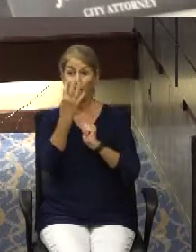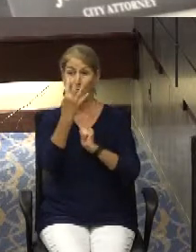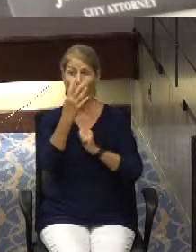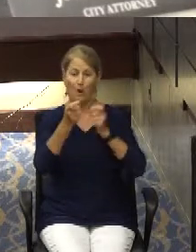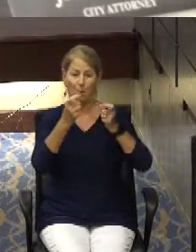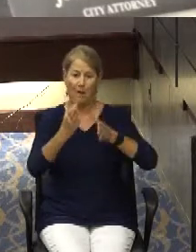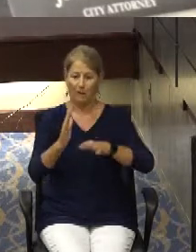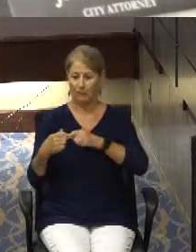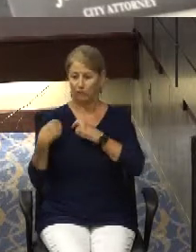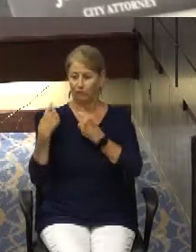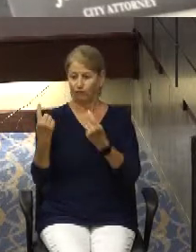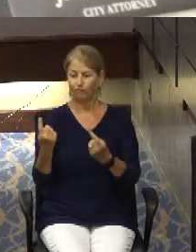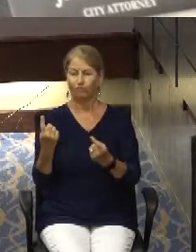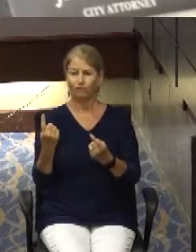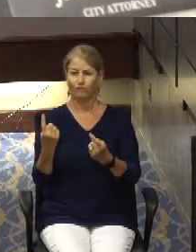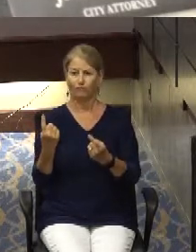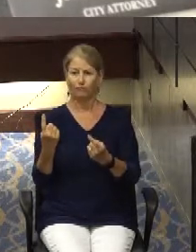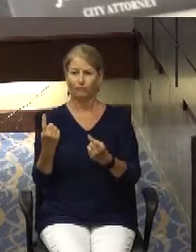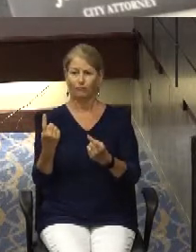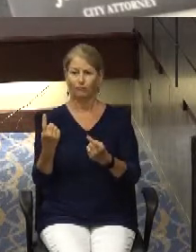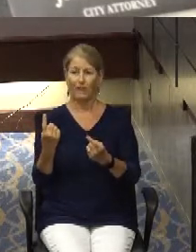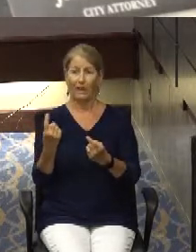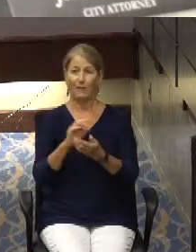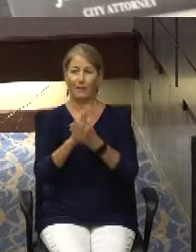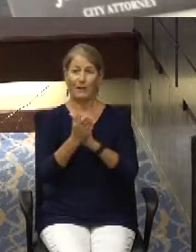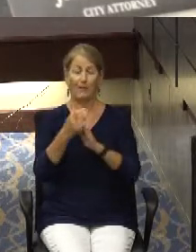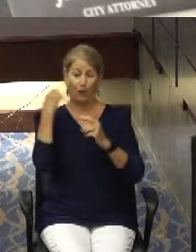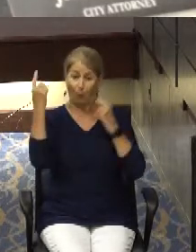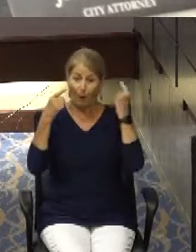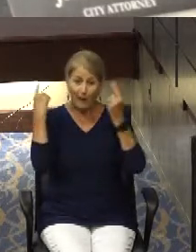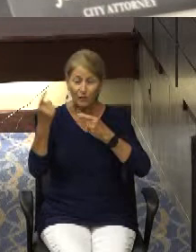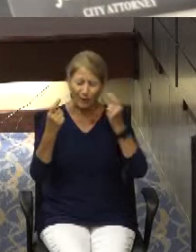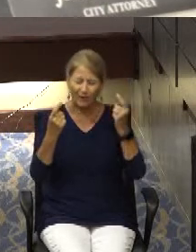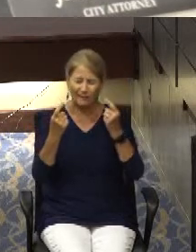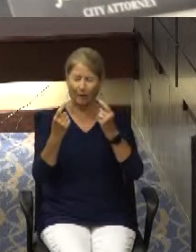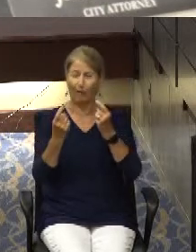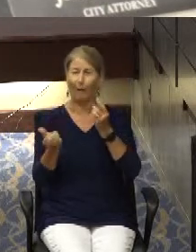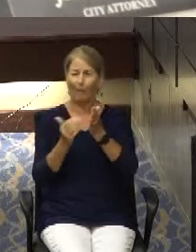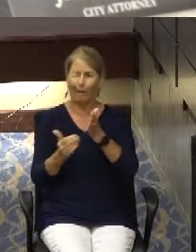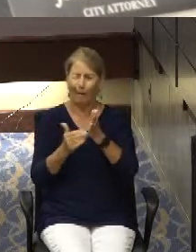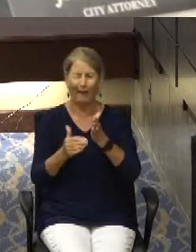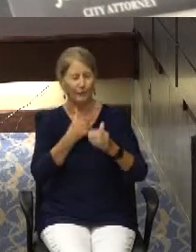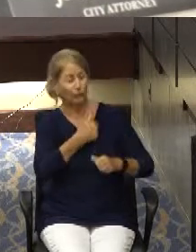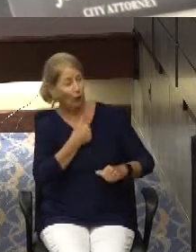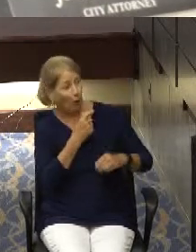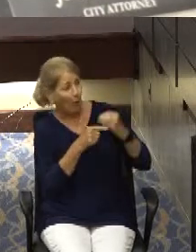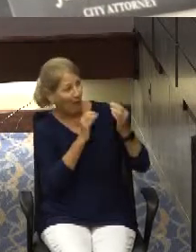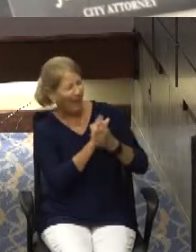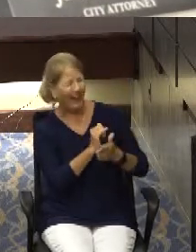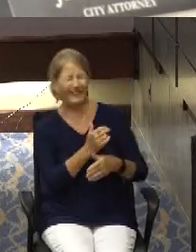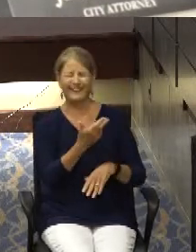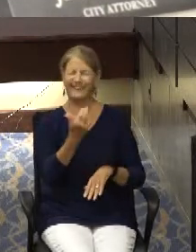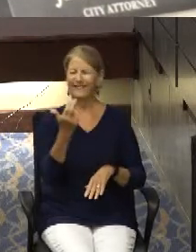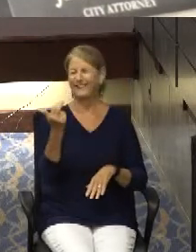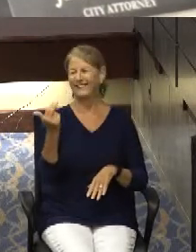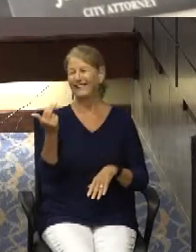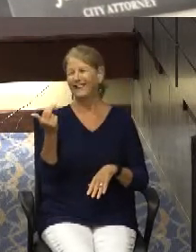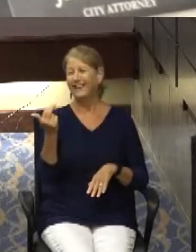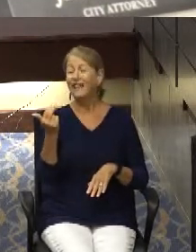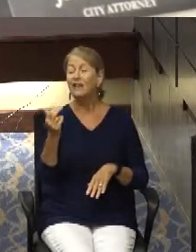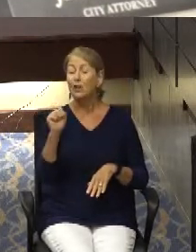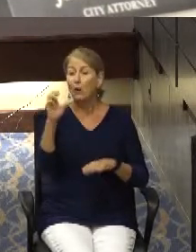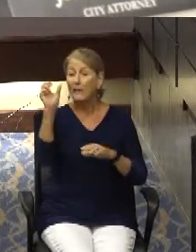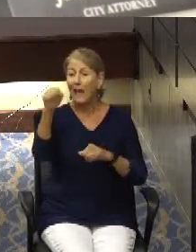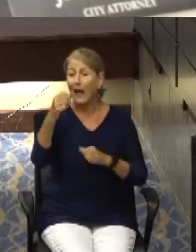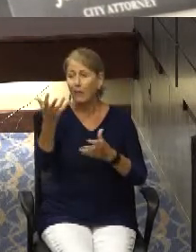and they keep getting crazier as they go down the, you know, so sorry about that. But yeah, so just